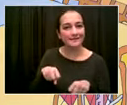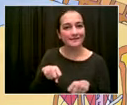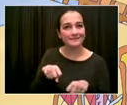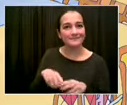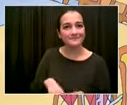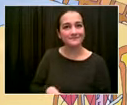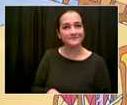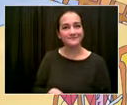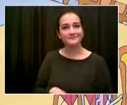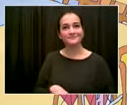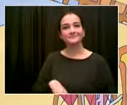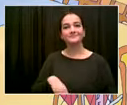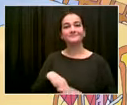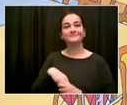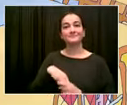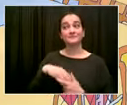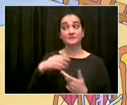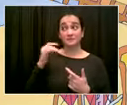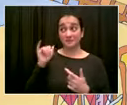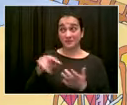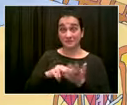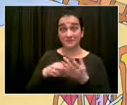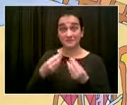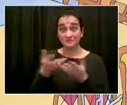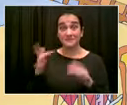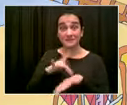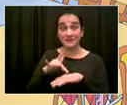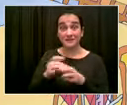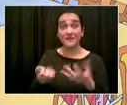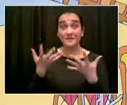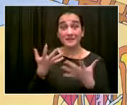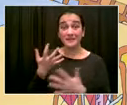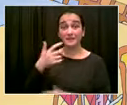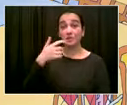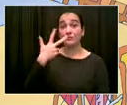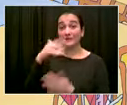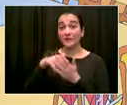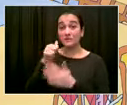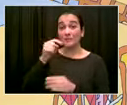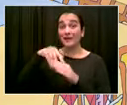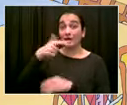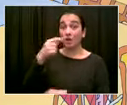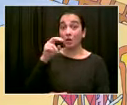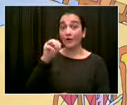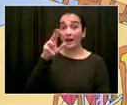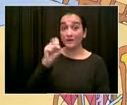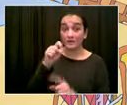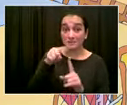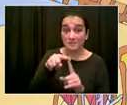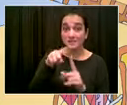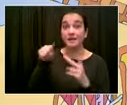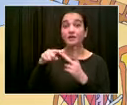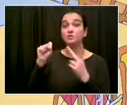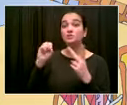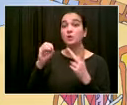housing in a community that really hasn't had hardly any, and establishing the notion that affordable housing needs to be created in every kind of